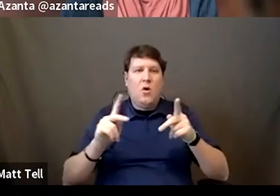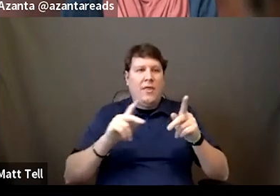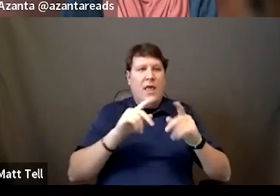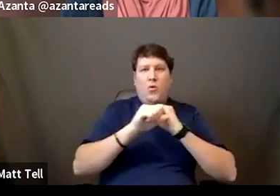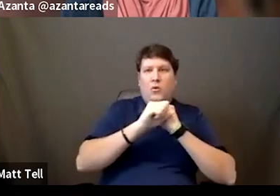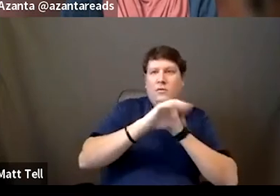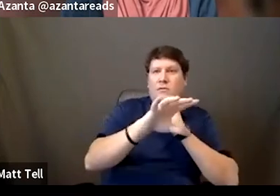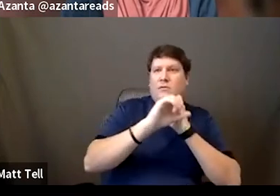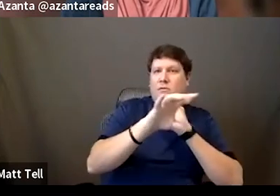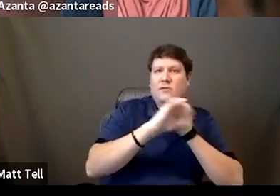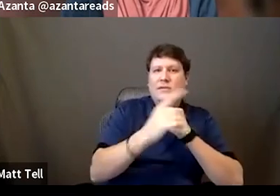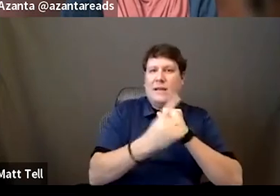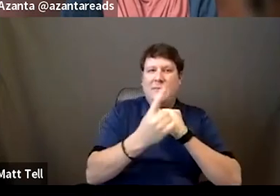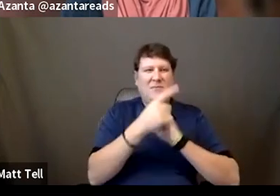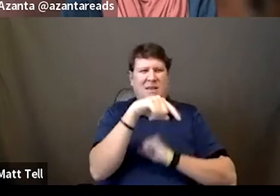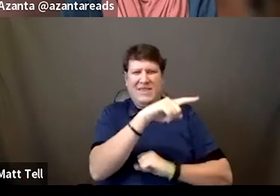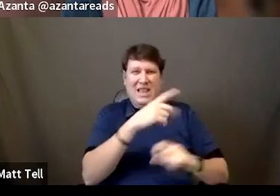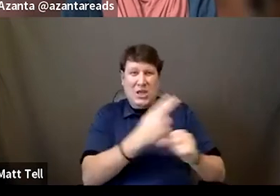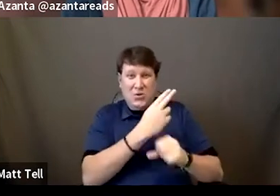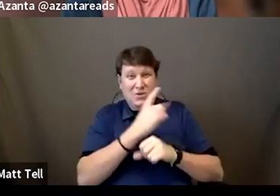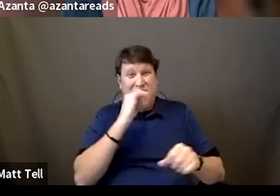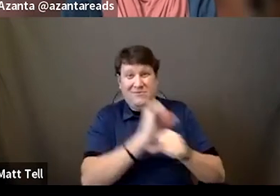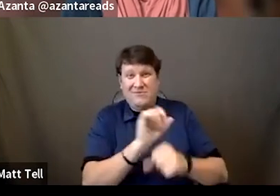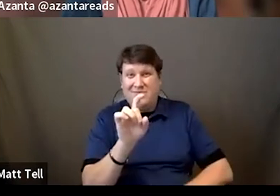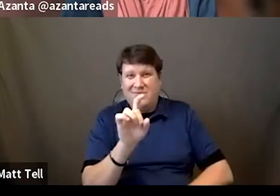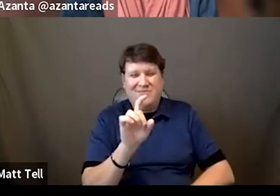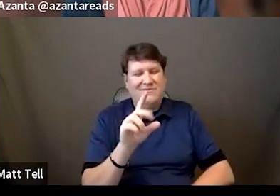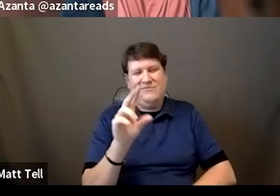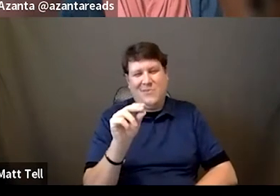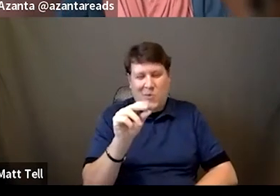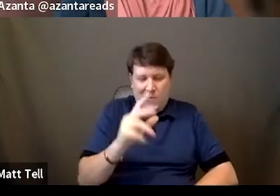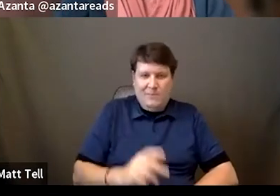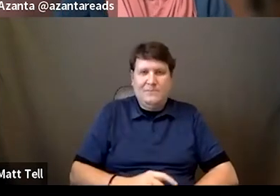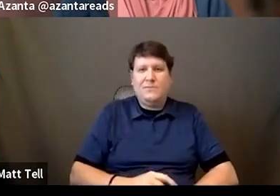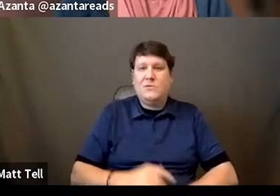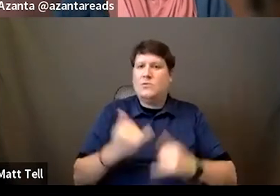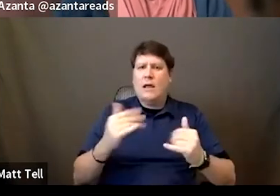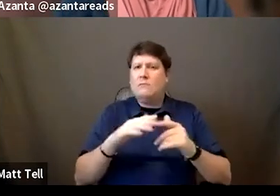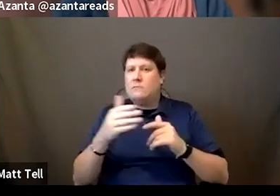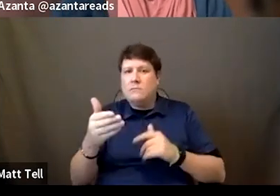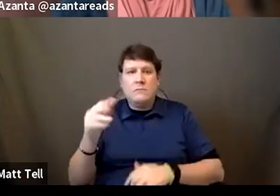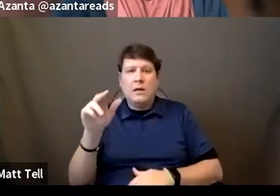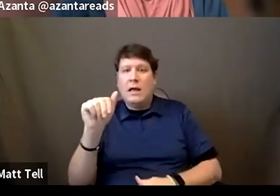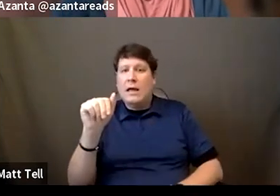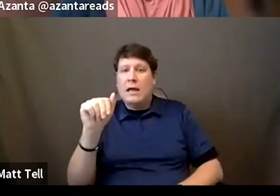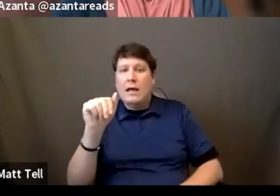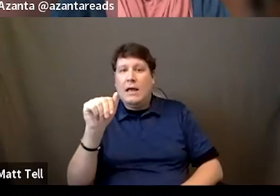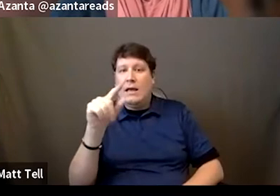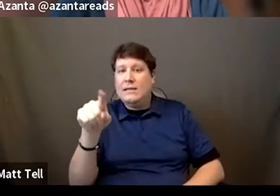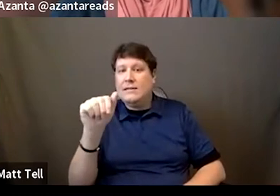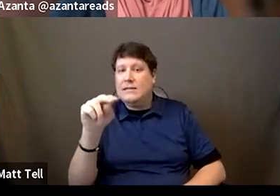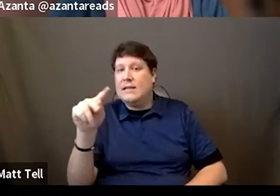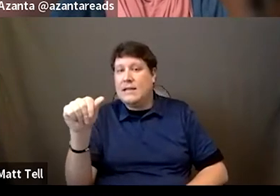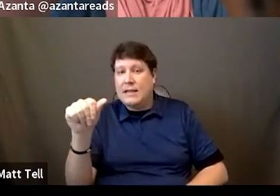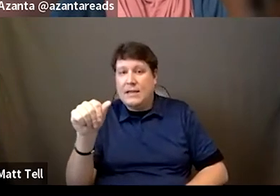stuff that they're getting. Who wants to jump in next? Maybe Azanta, do you want to jump in